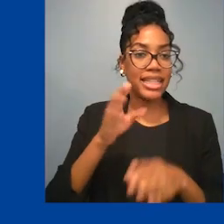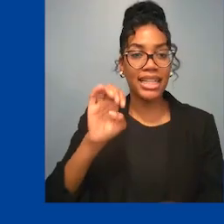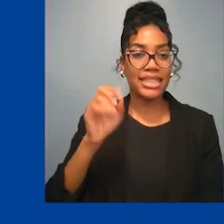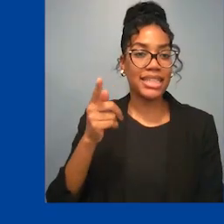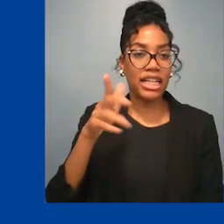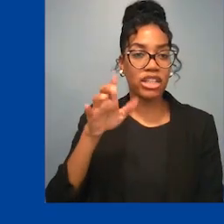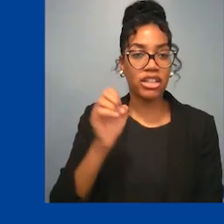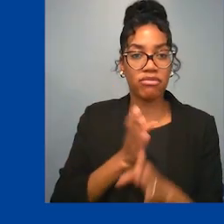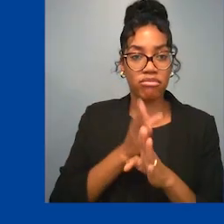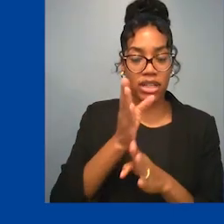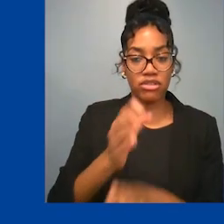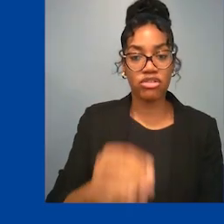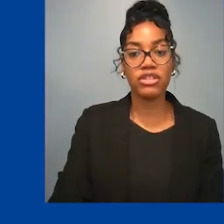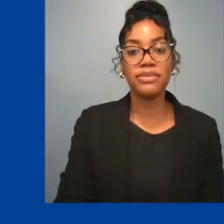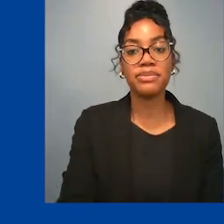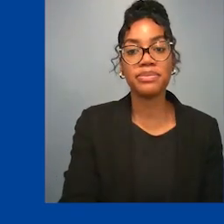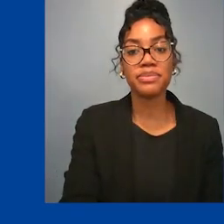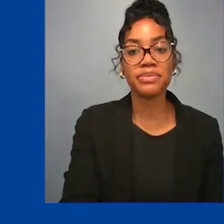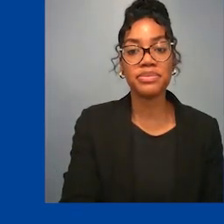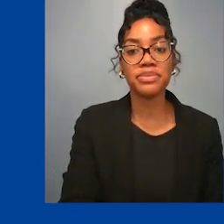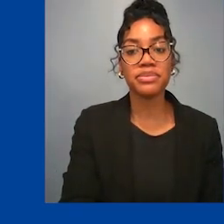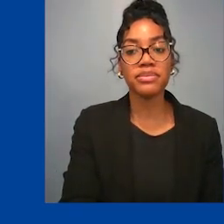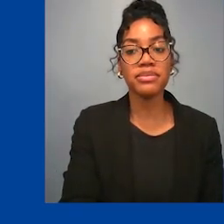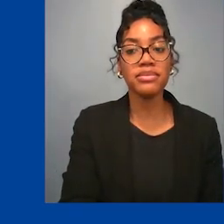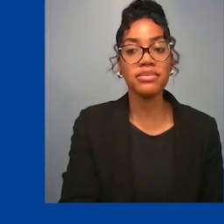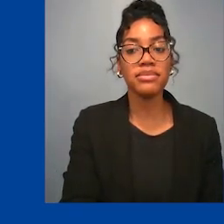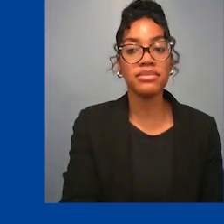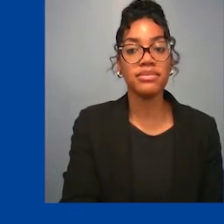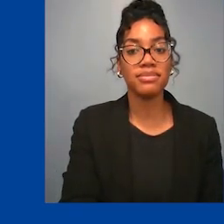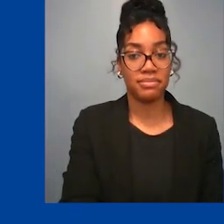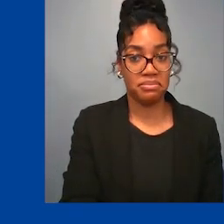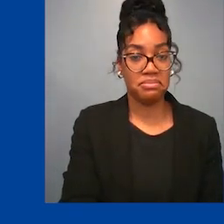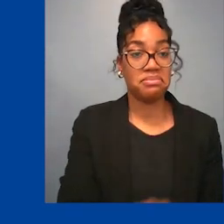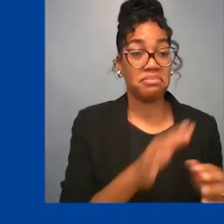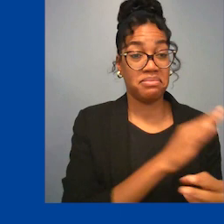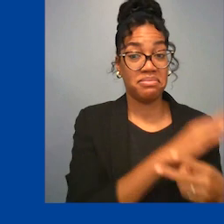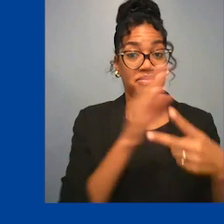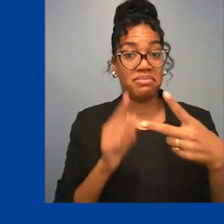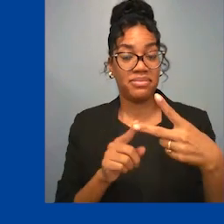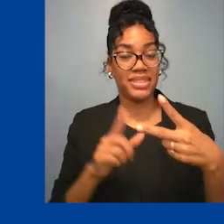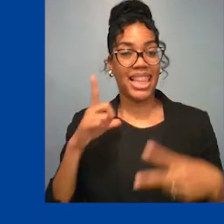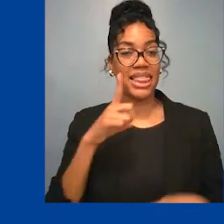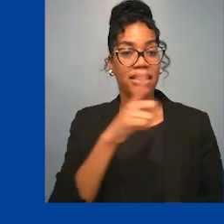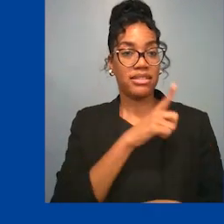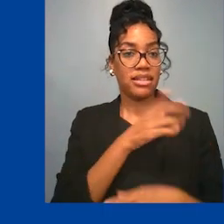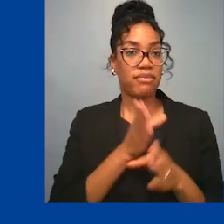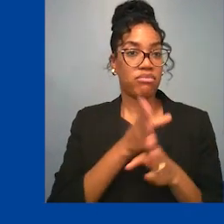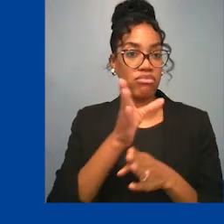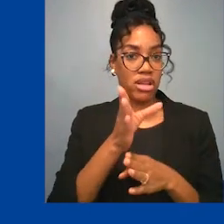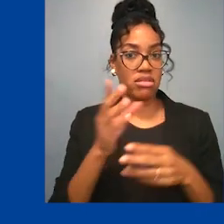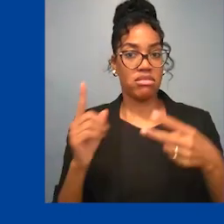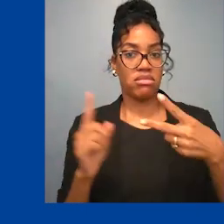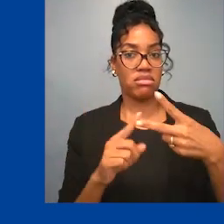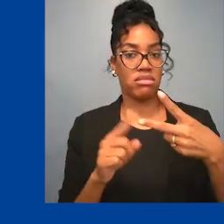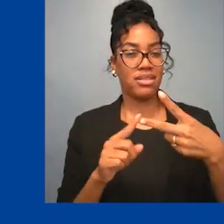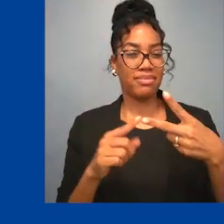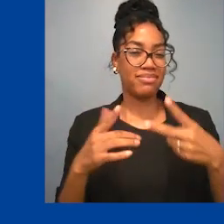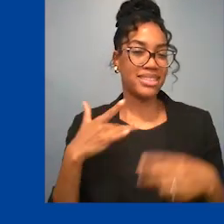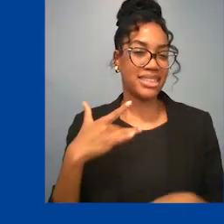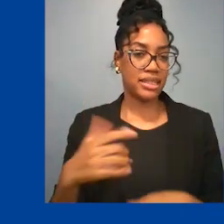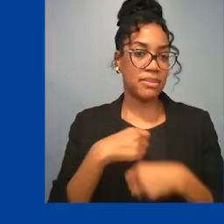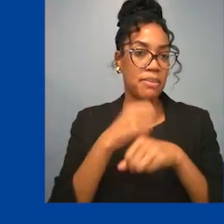On the flip side, you may be working in the legislative branch. These are the folks that make the laws that the executive branch